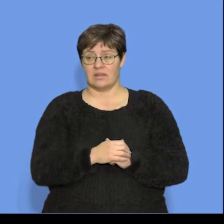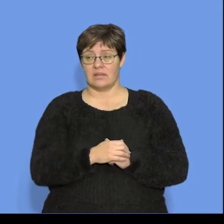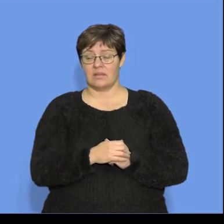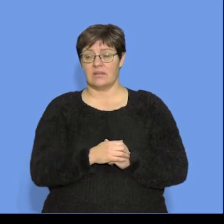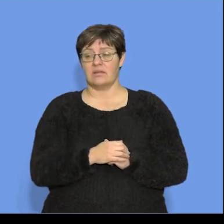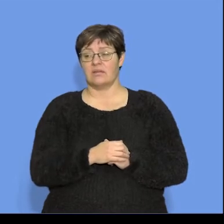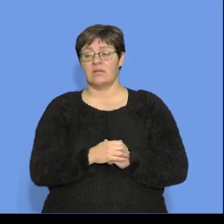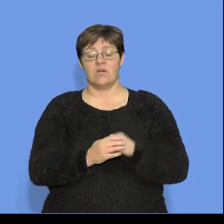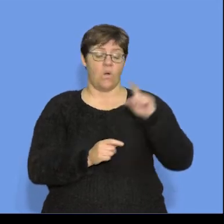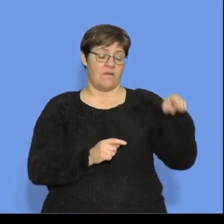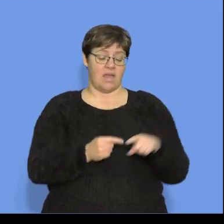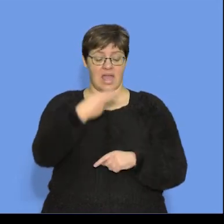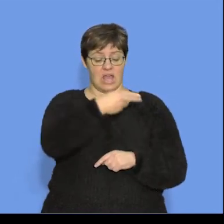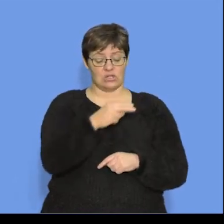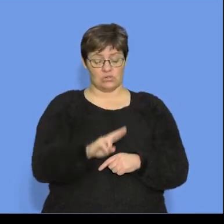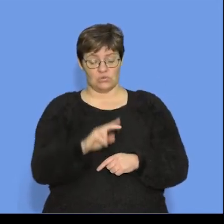over H